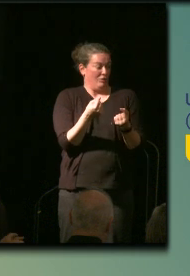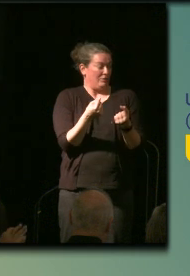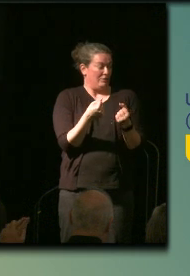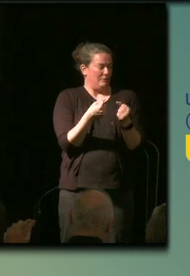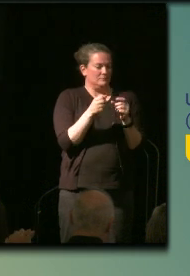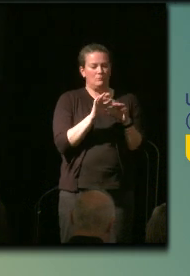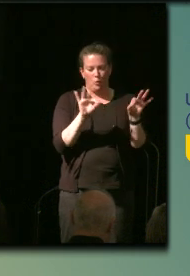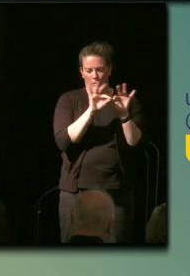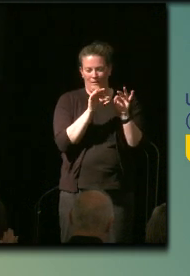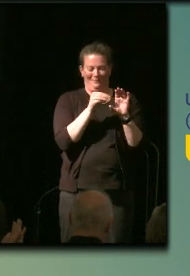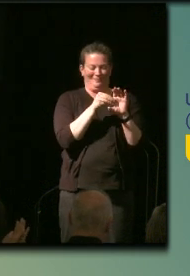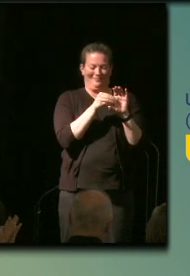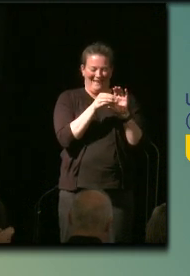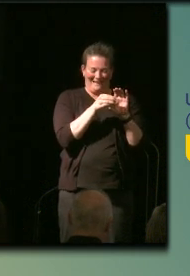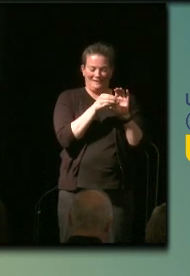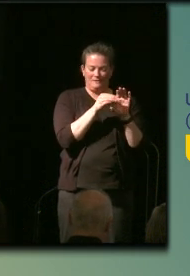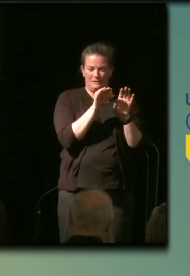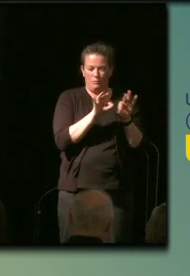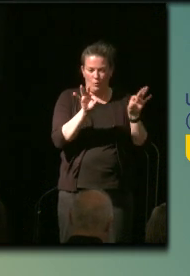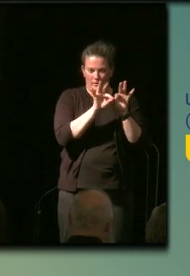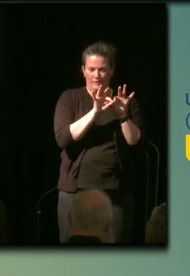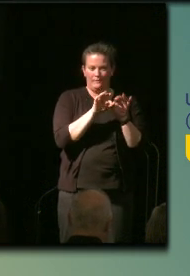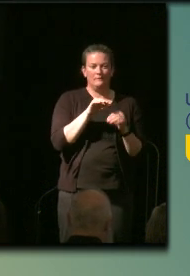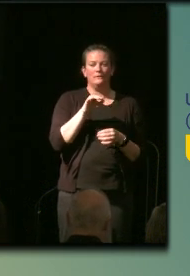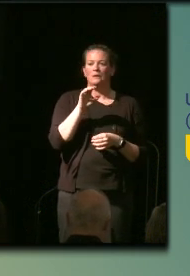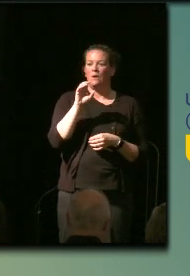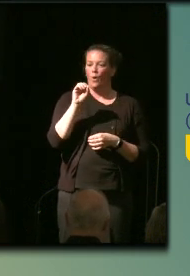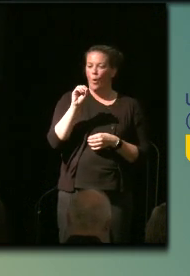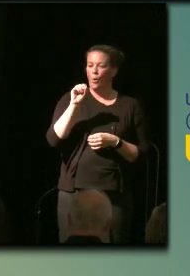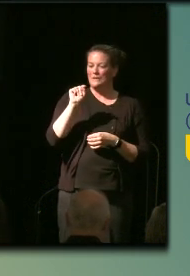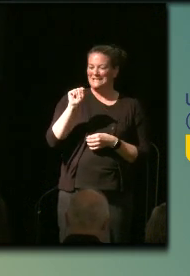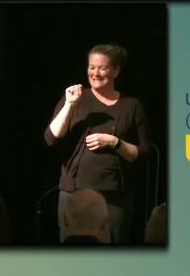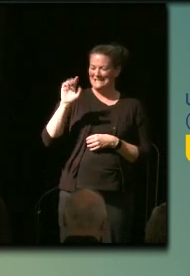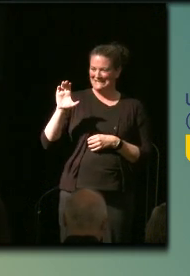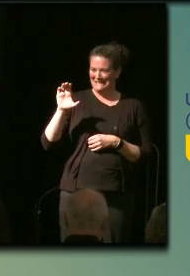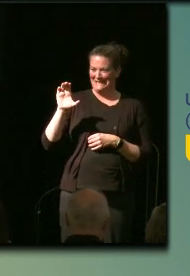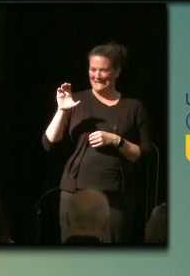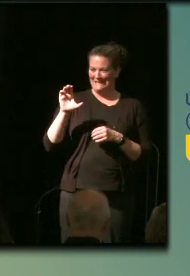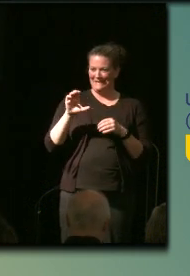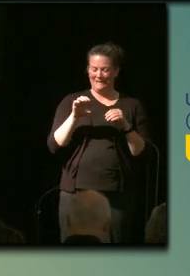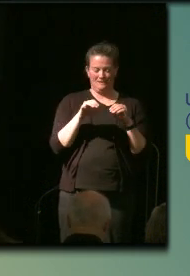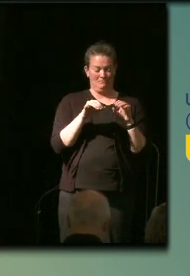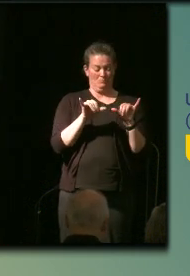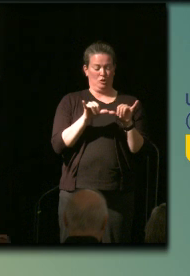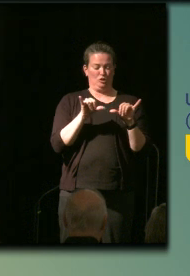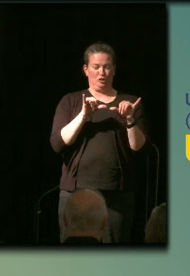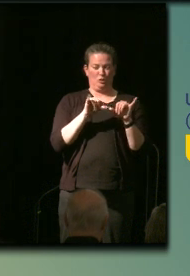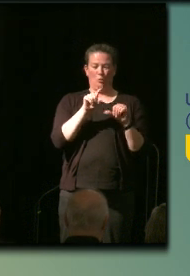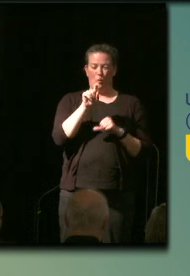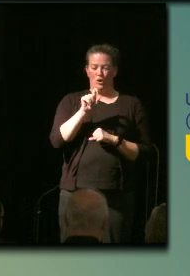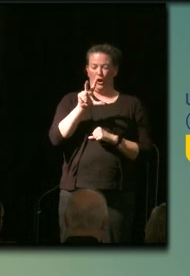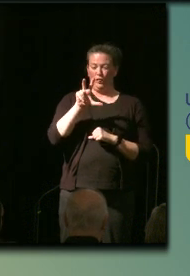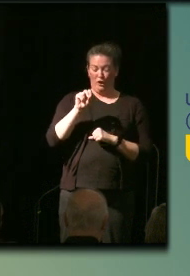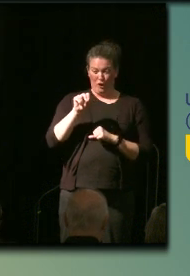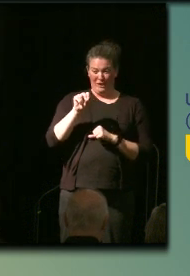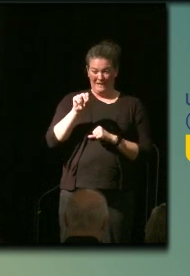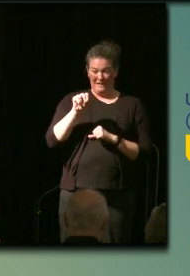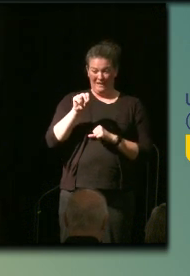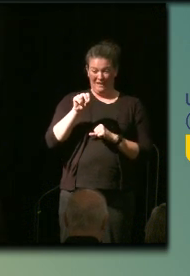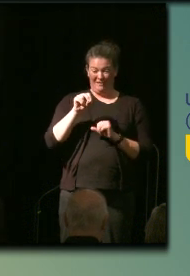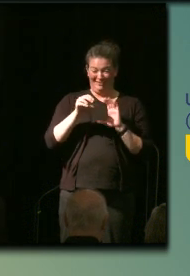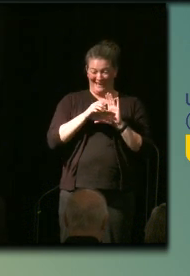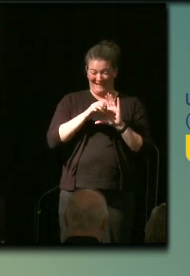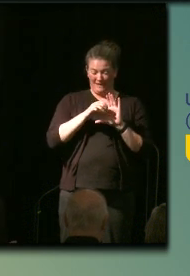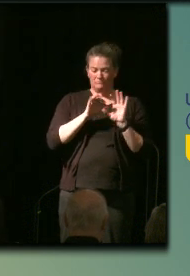we found is if your OCT measurement was more than 130 microns of thickness, you were a responder to jCyte. If it was below that, you